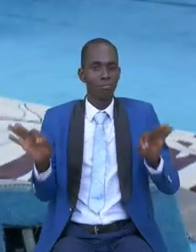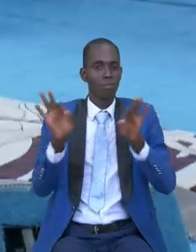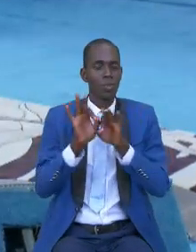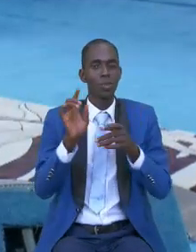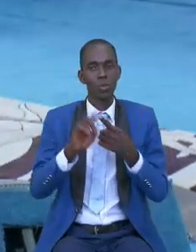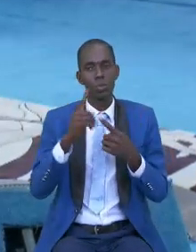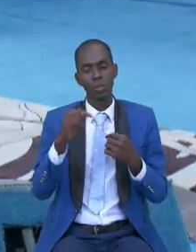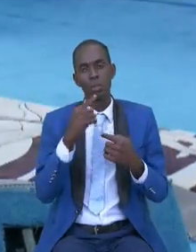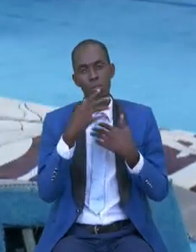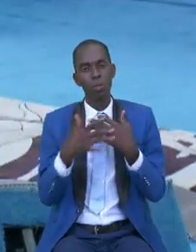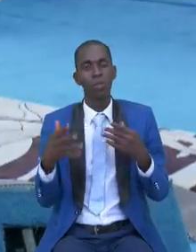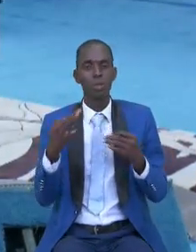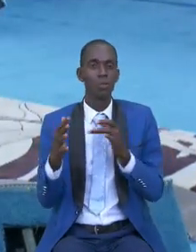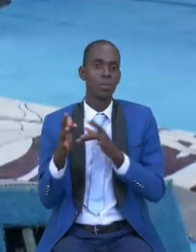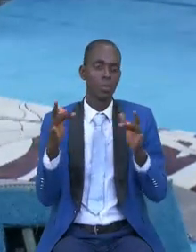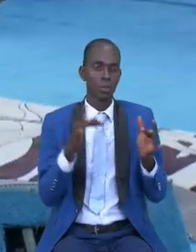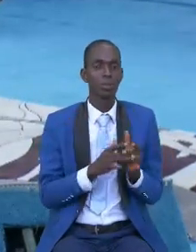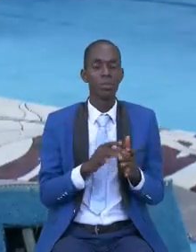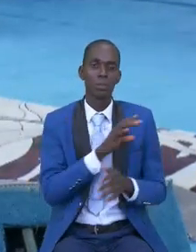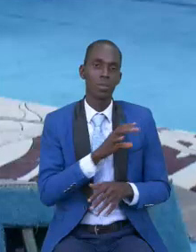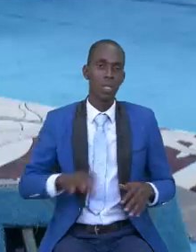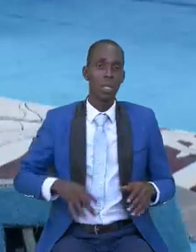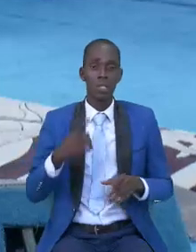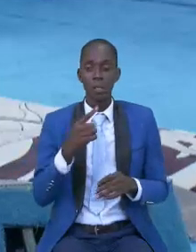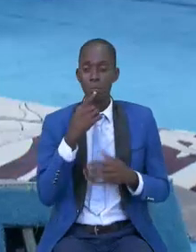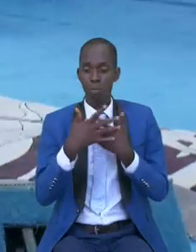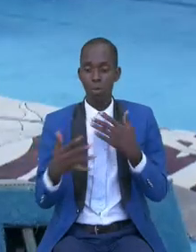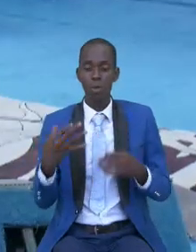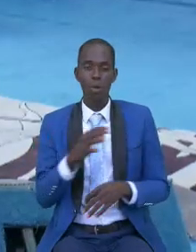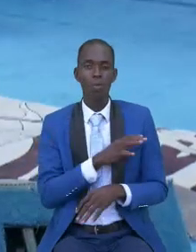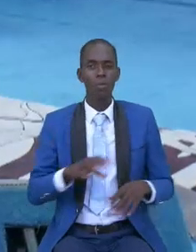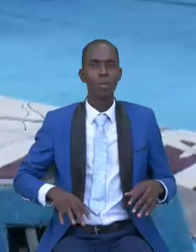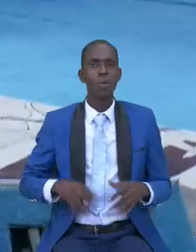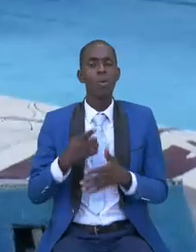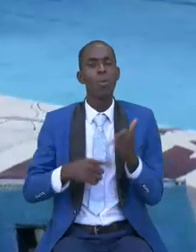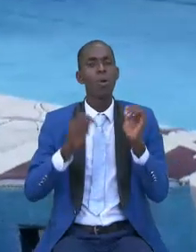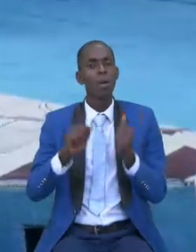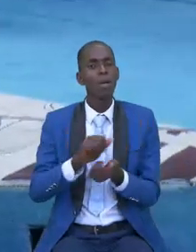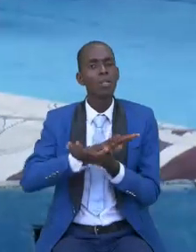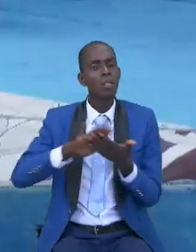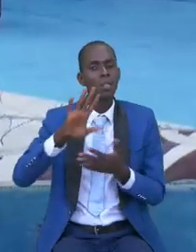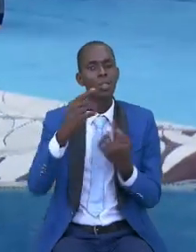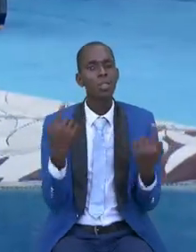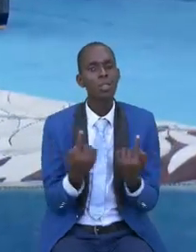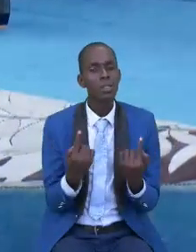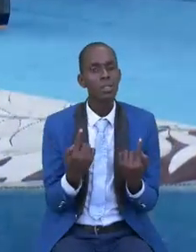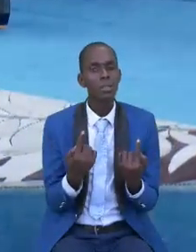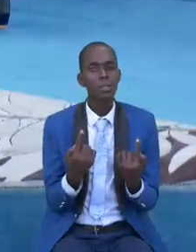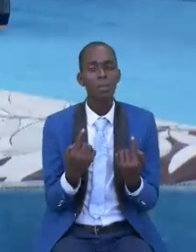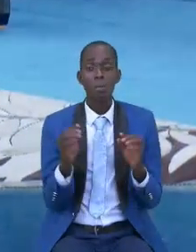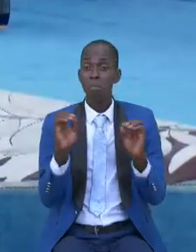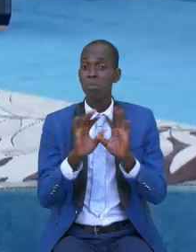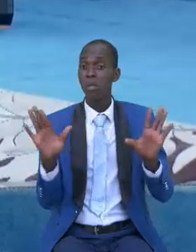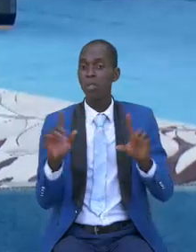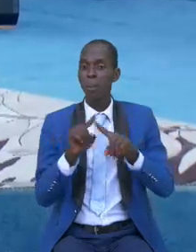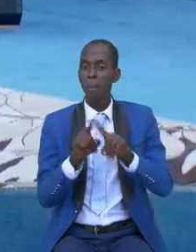Jesus Christ. The blood of Christ. What can wash away my sin? Nothing but